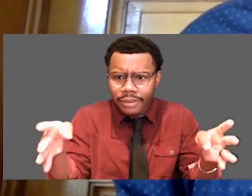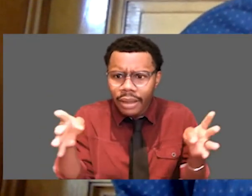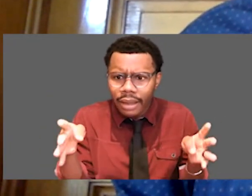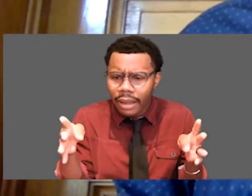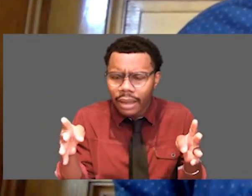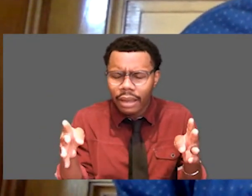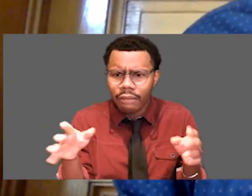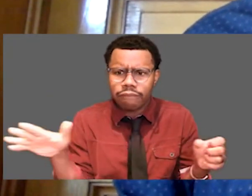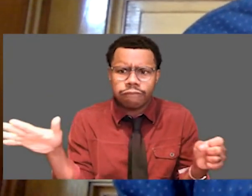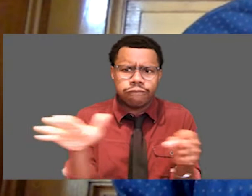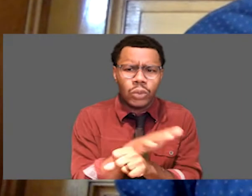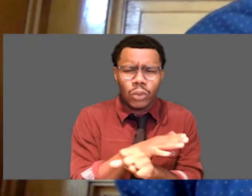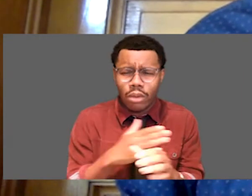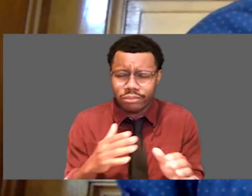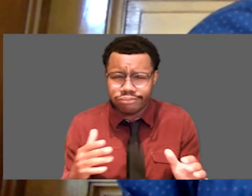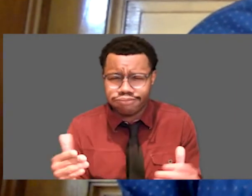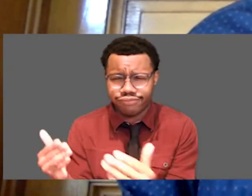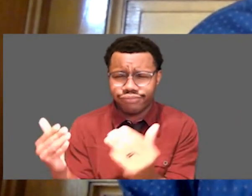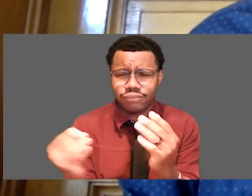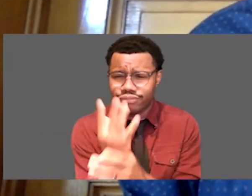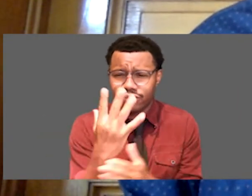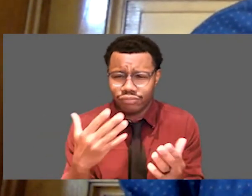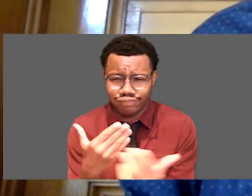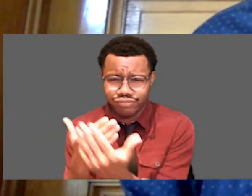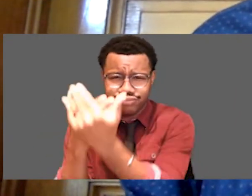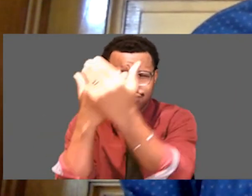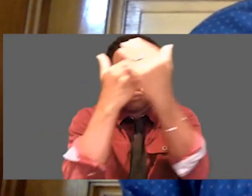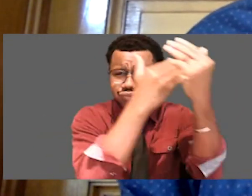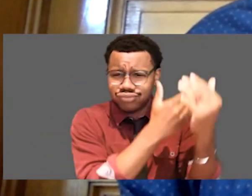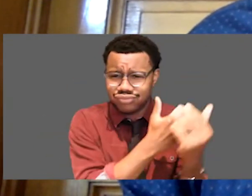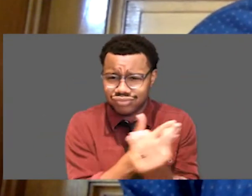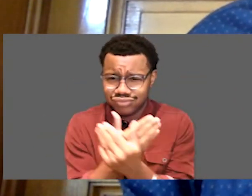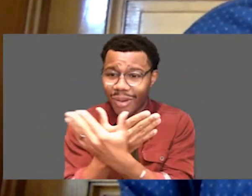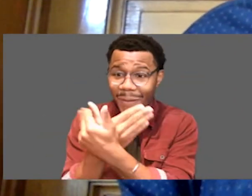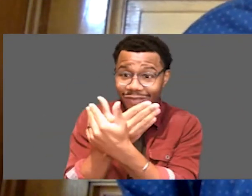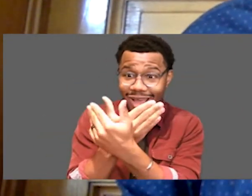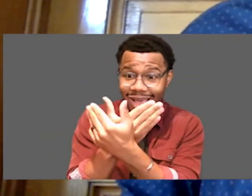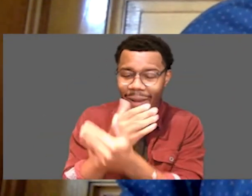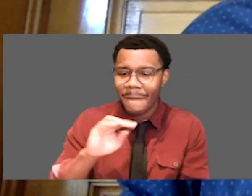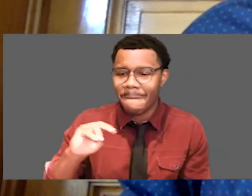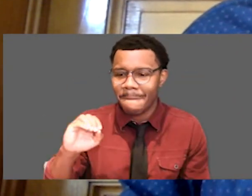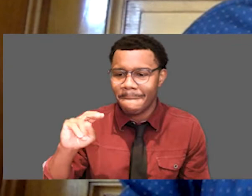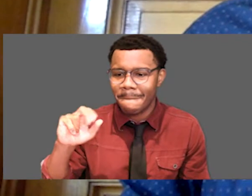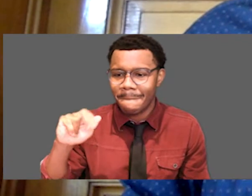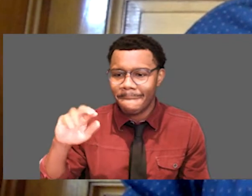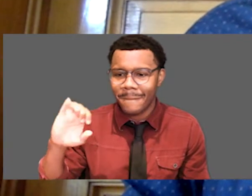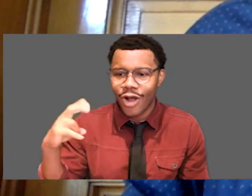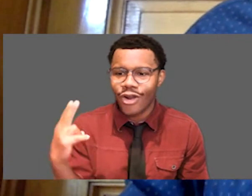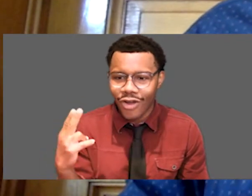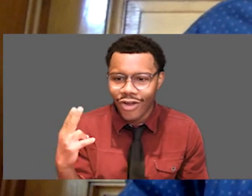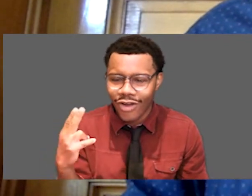deep orange winged butterflies. Monarchs, even above the lecture on